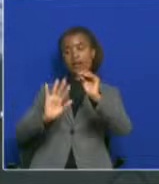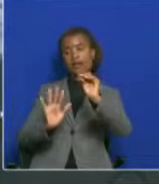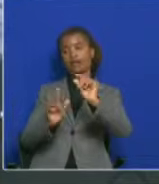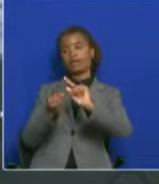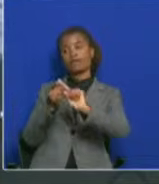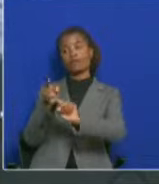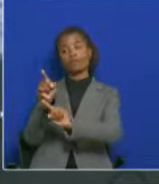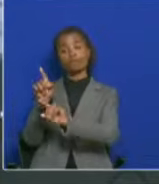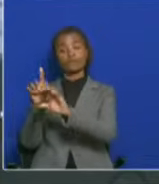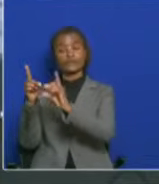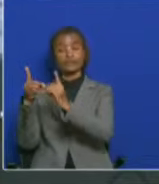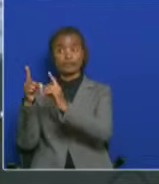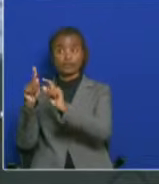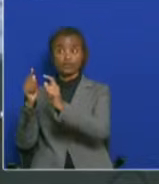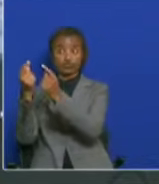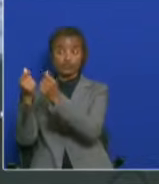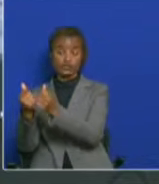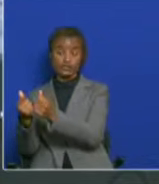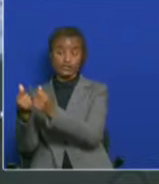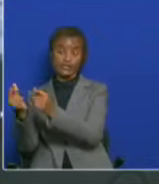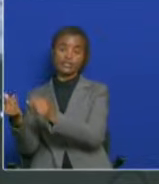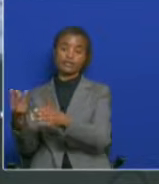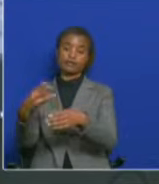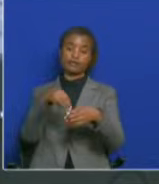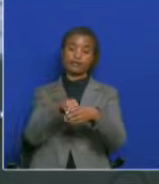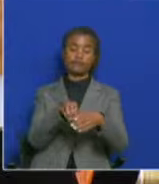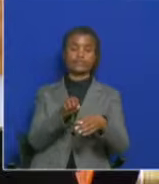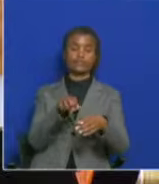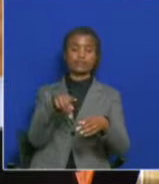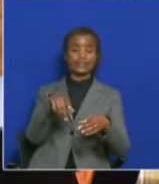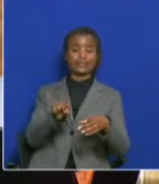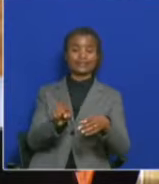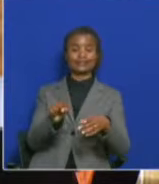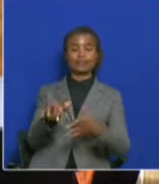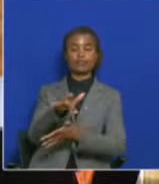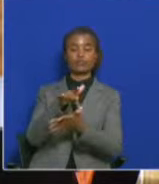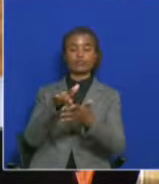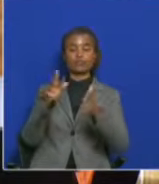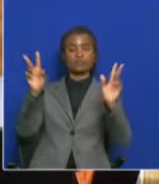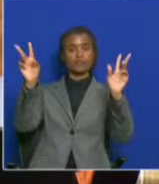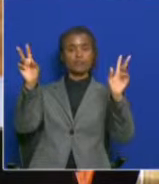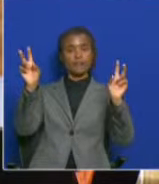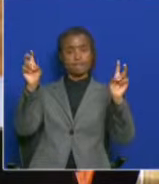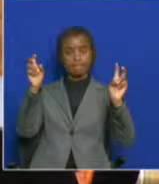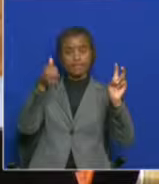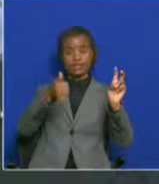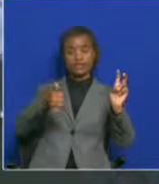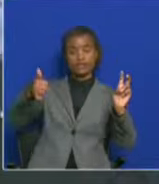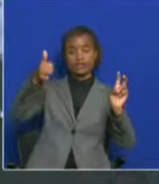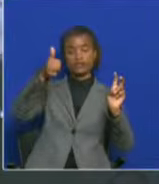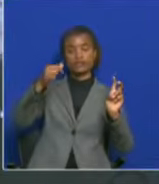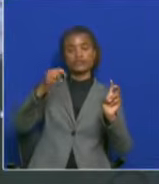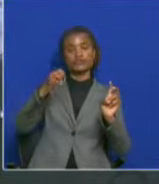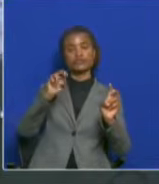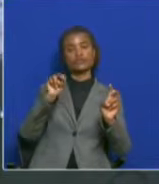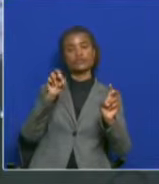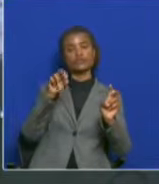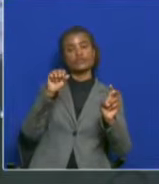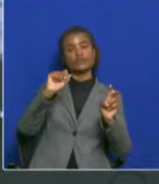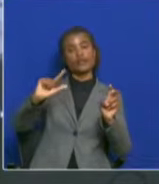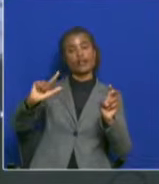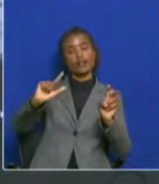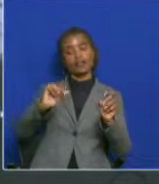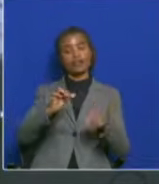went to SAPS, he was given the rank of a general. And he was put in charge of supply, he was a divisional I'm commissioner. more interested in the rank. Oh, the